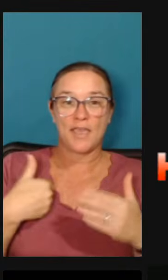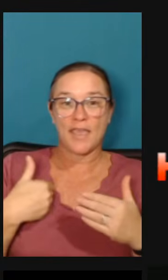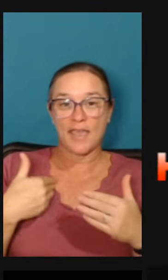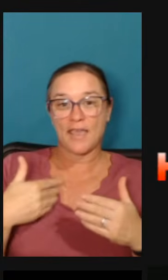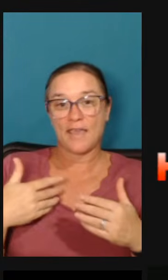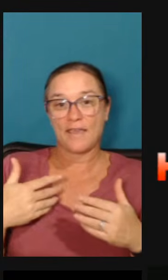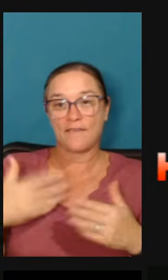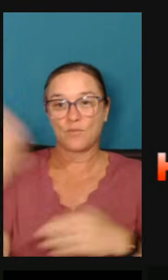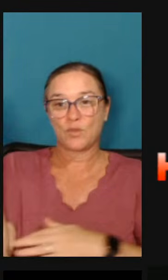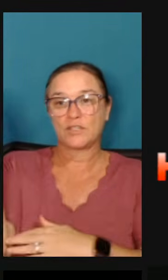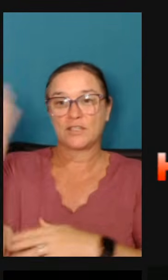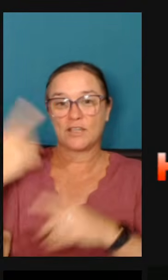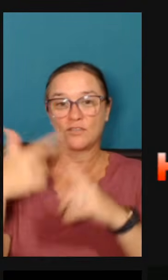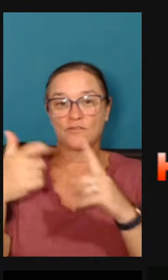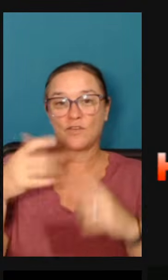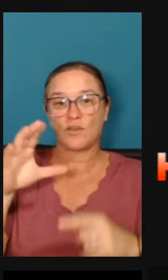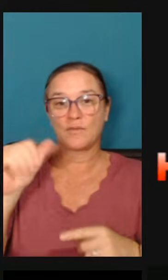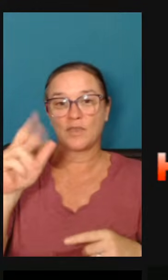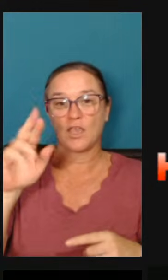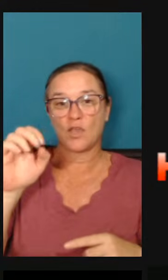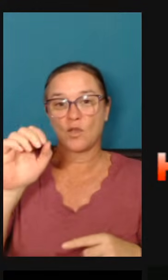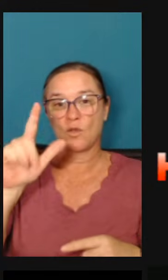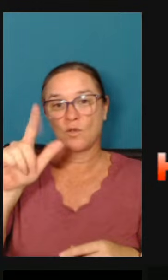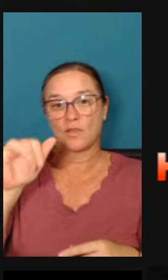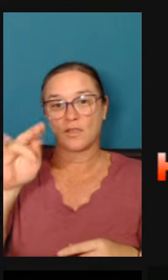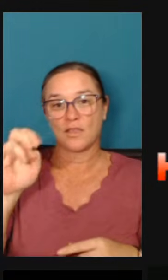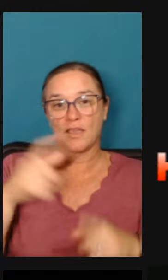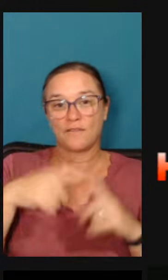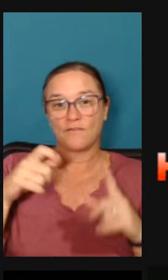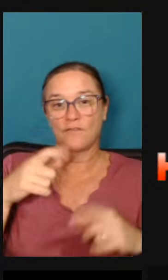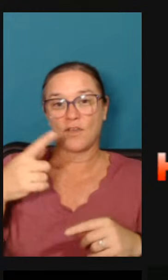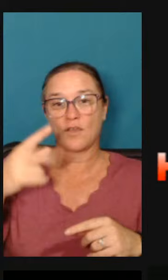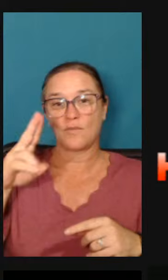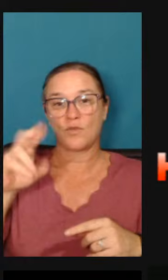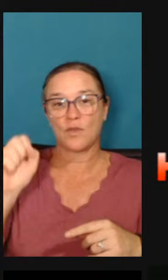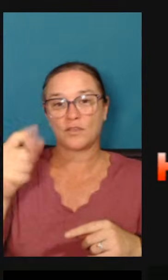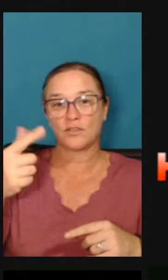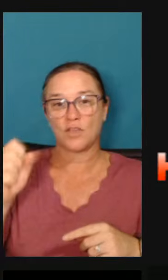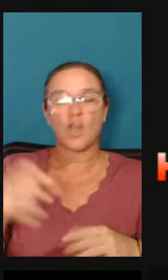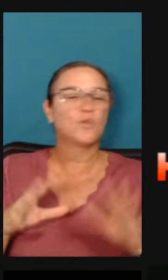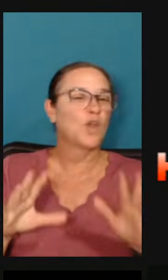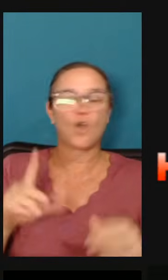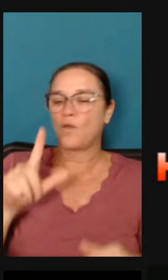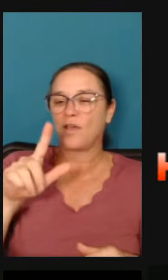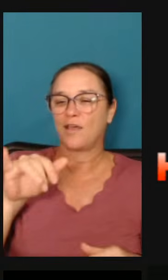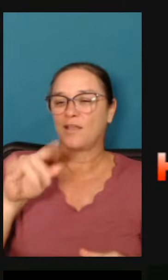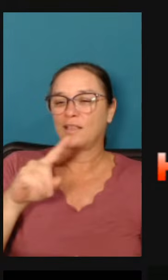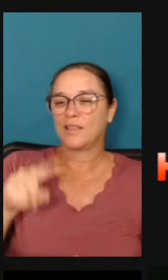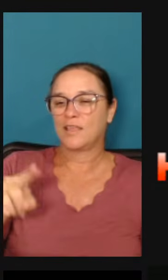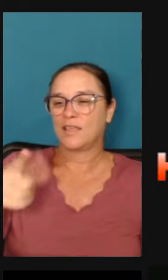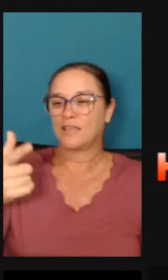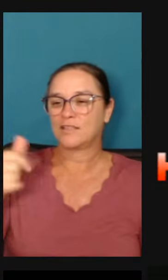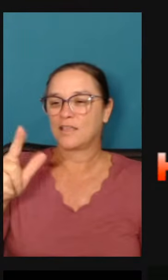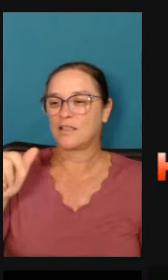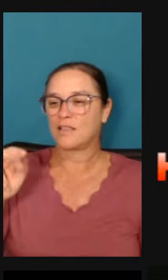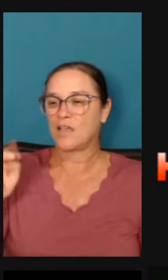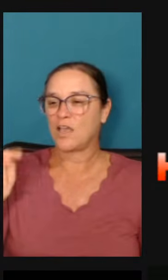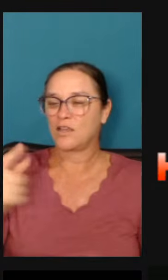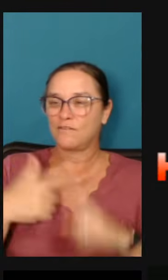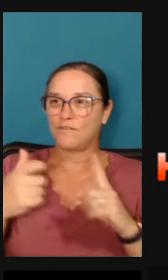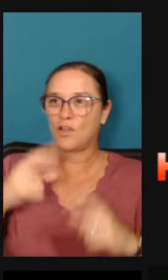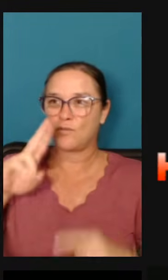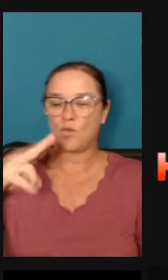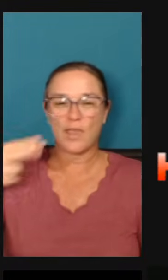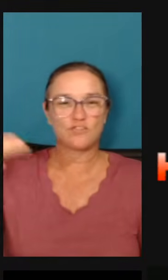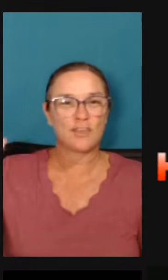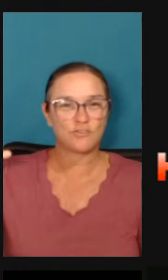from USGS, huh? With Dr. Liz Gallant from UH. Oh, it's Liz Gallant. Okay. I believe, yeah.